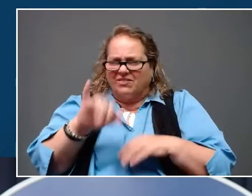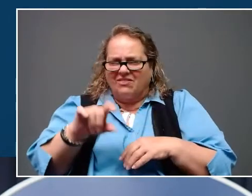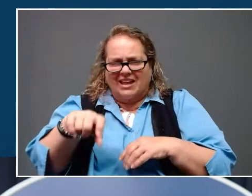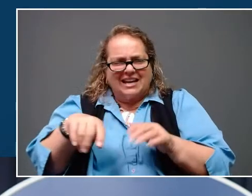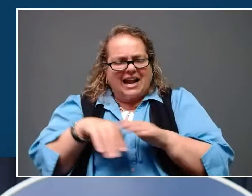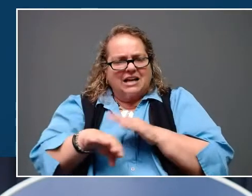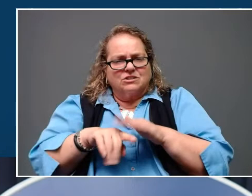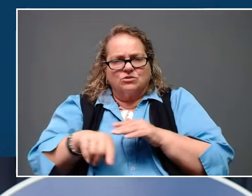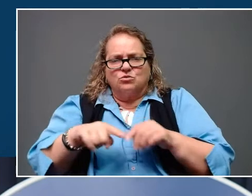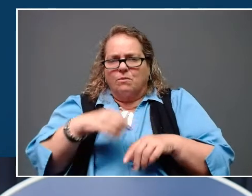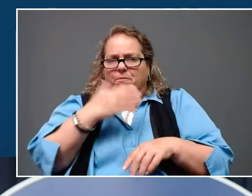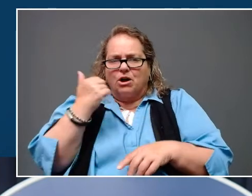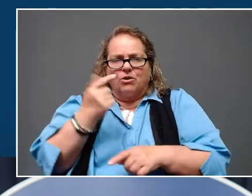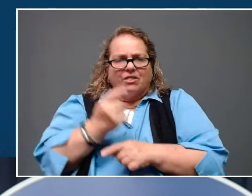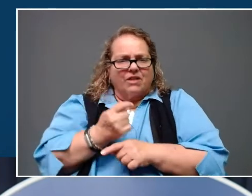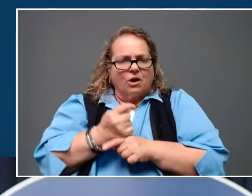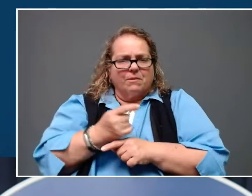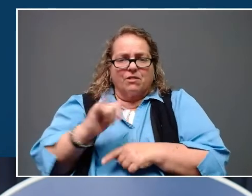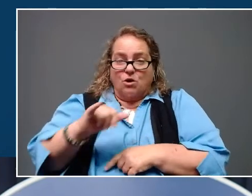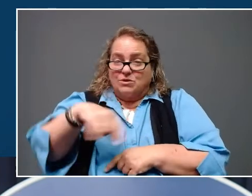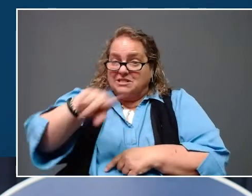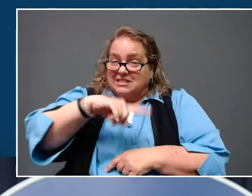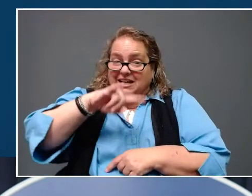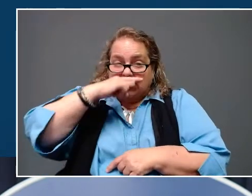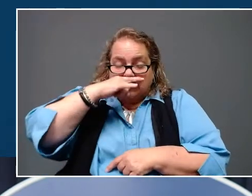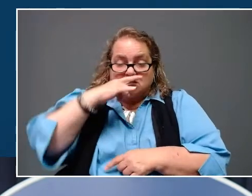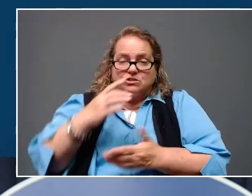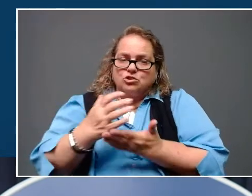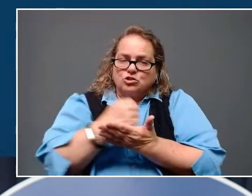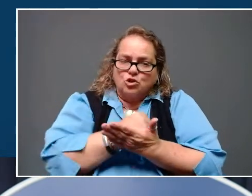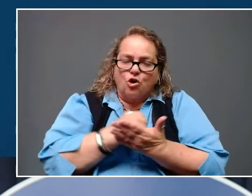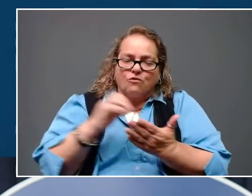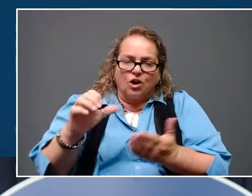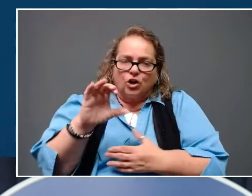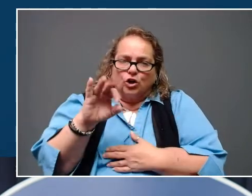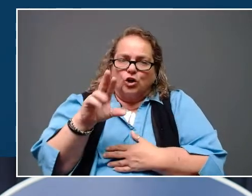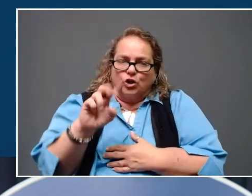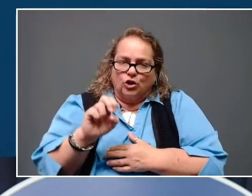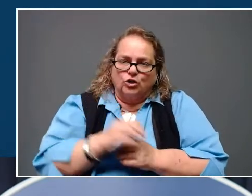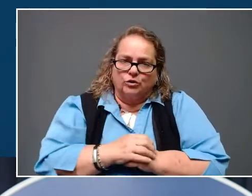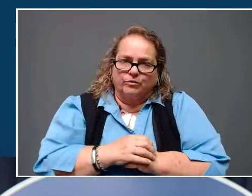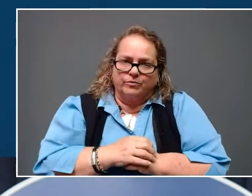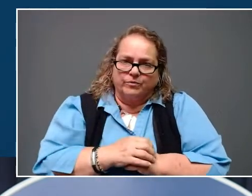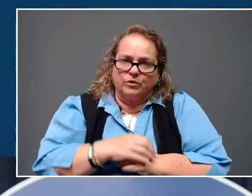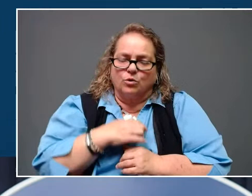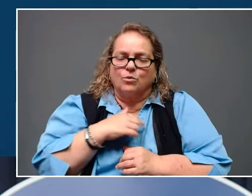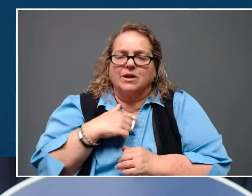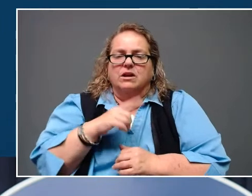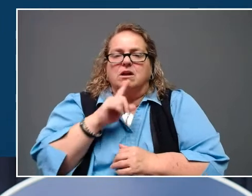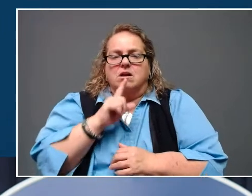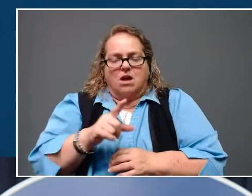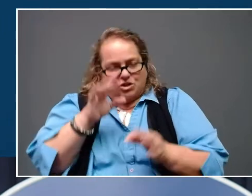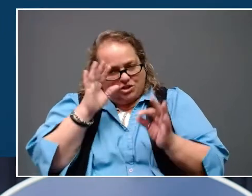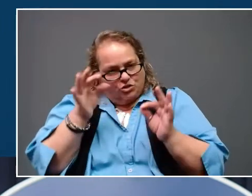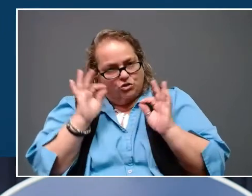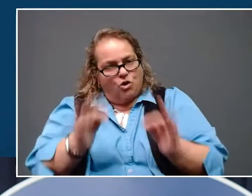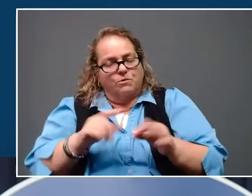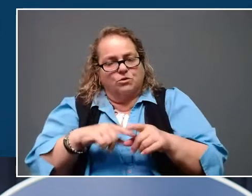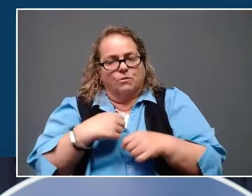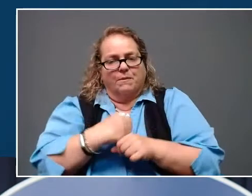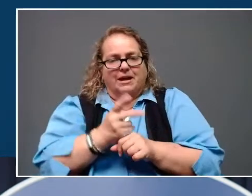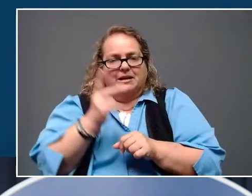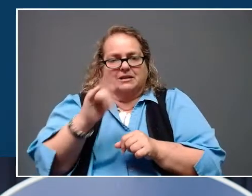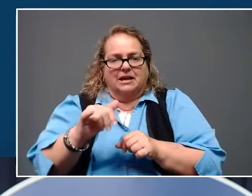therapies, and those kids deserve a cure. That's why we're determined to make Kentucky a national leader in the fight against